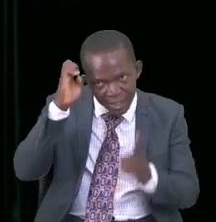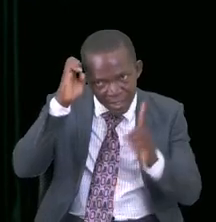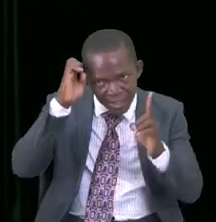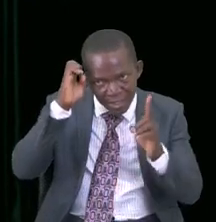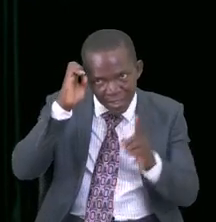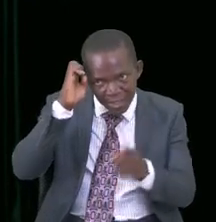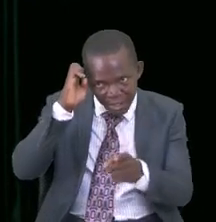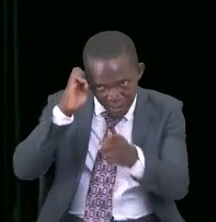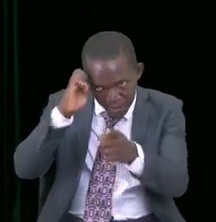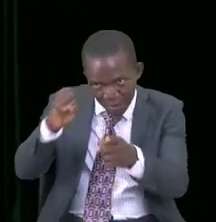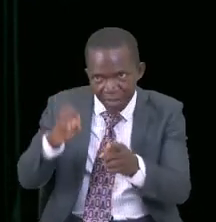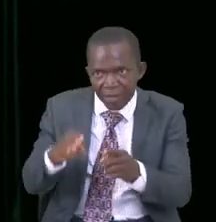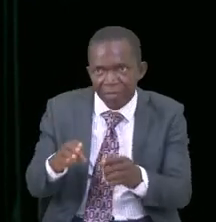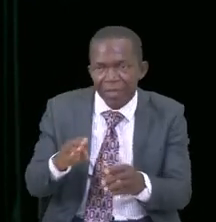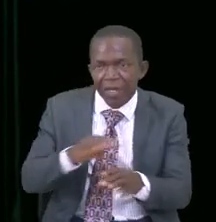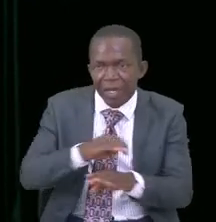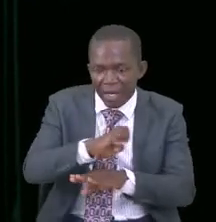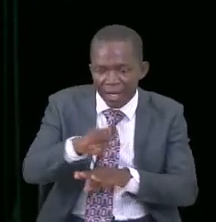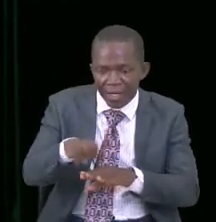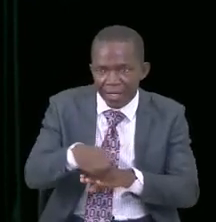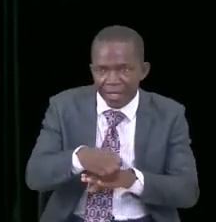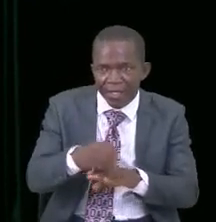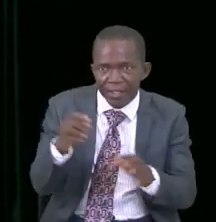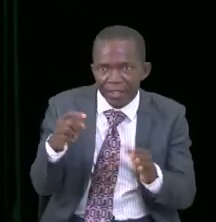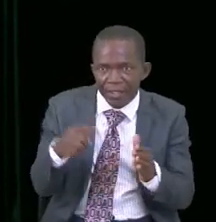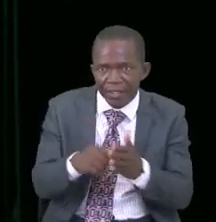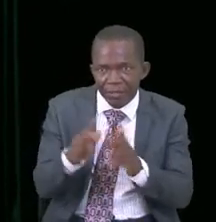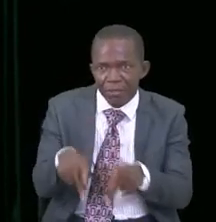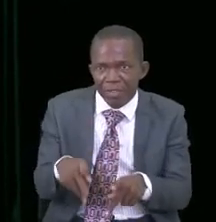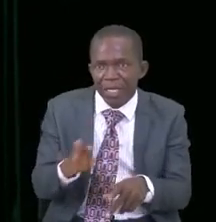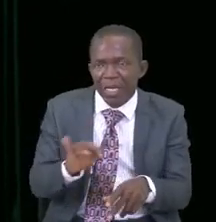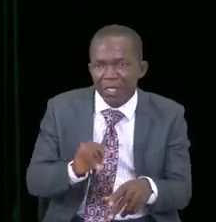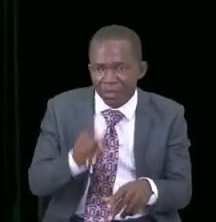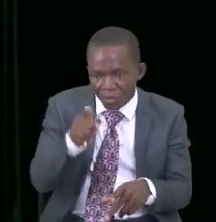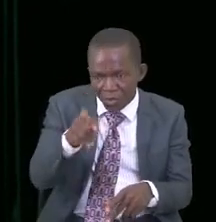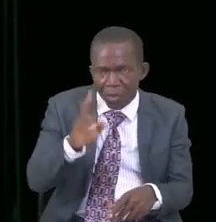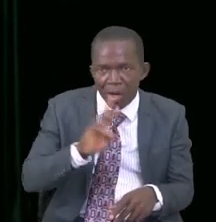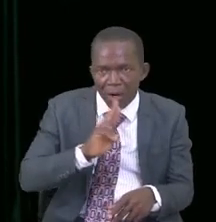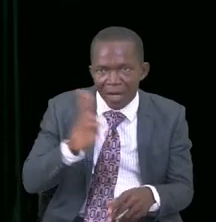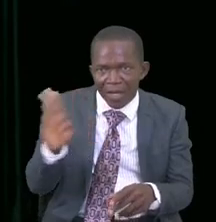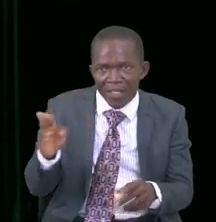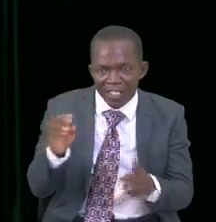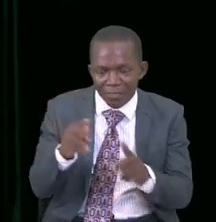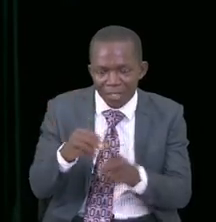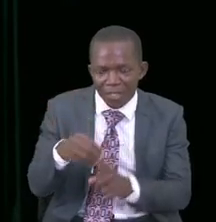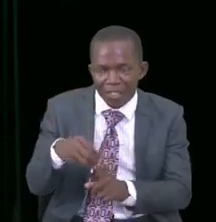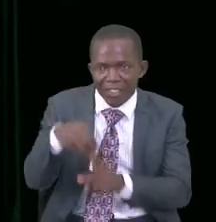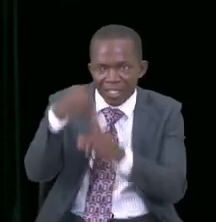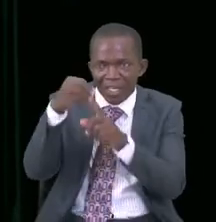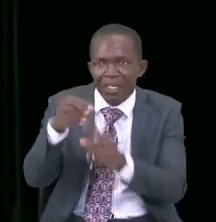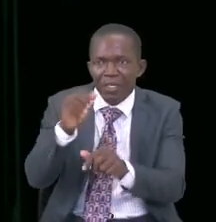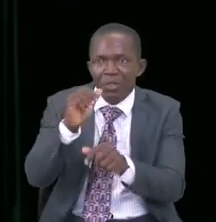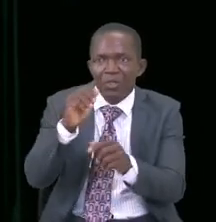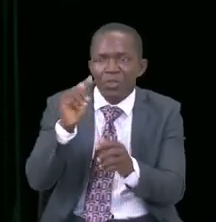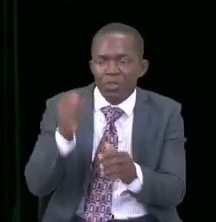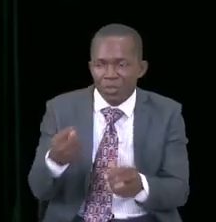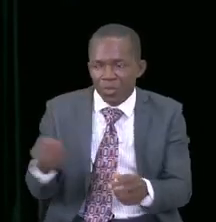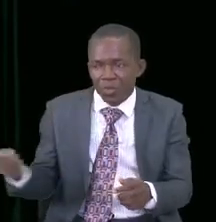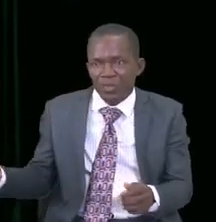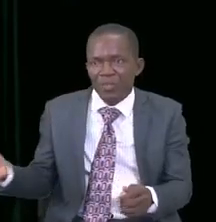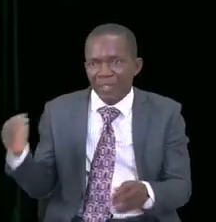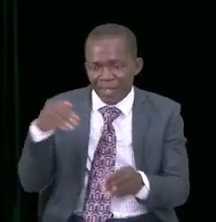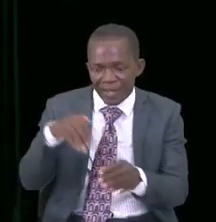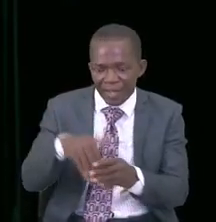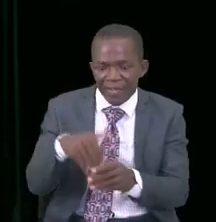young man, I said, this man, you're a candidate for glory. You're a candidate for God. You're a candidate to be